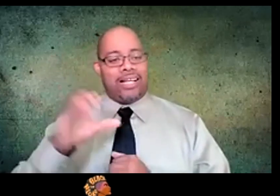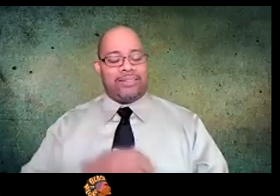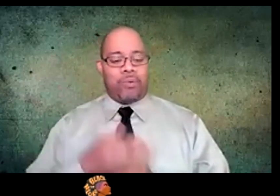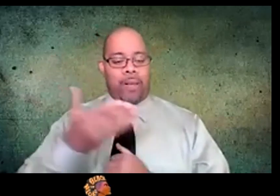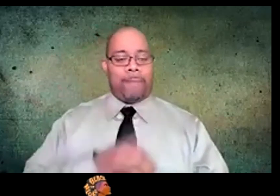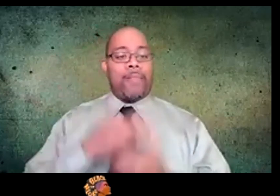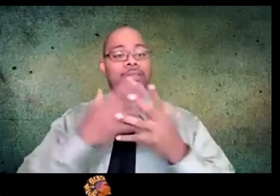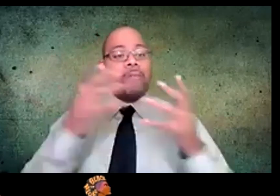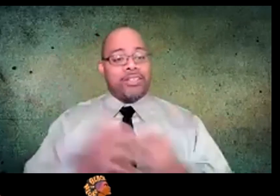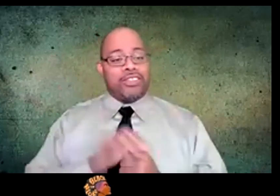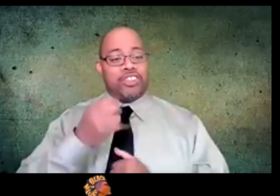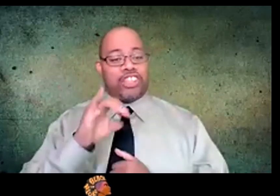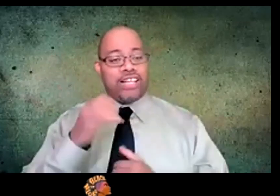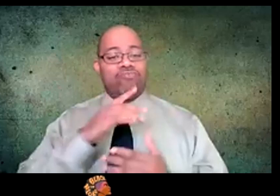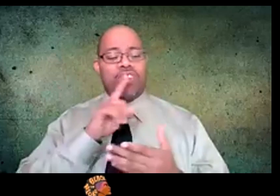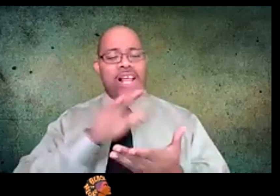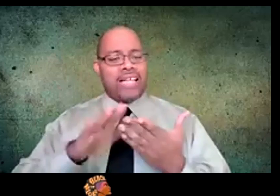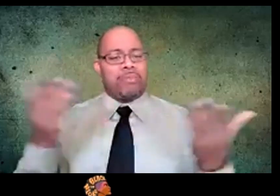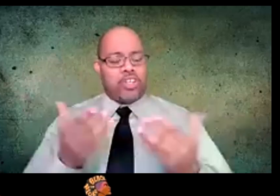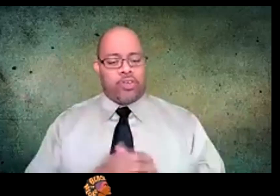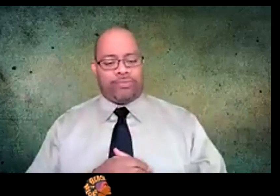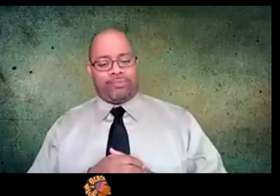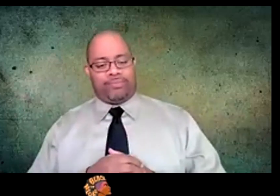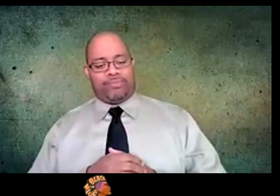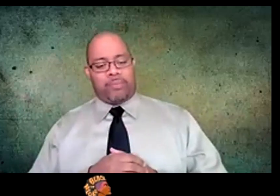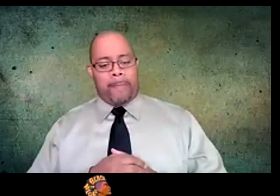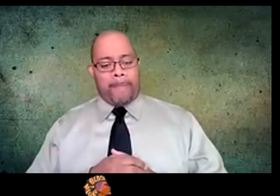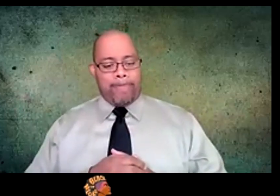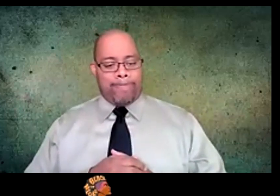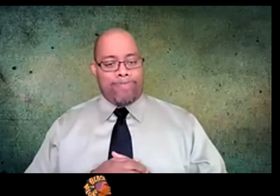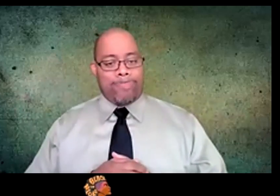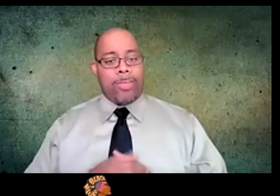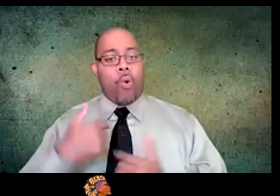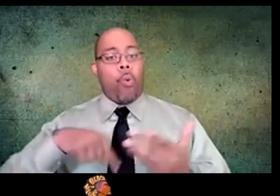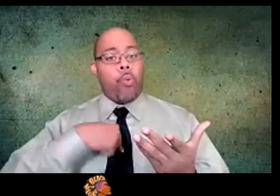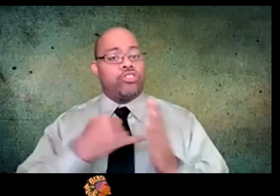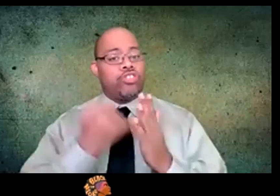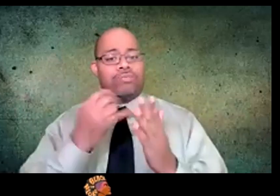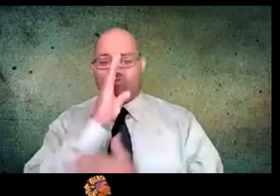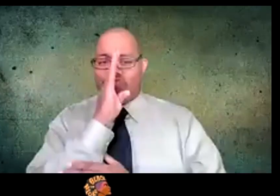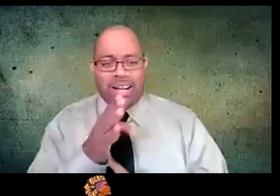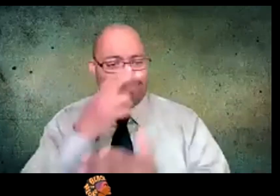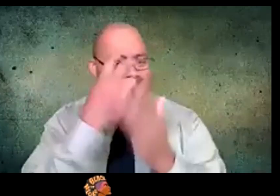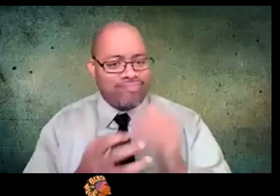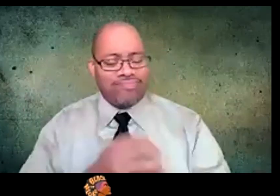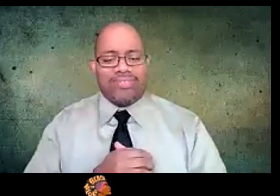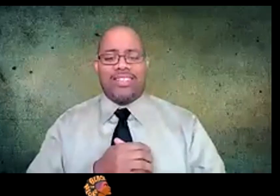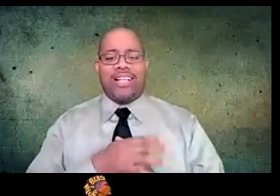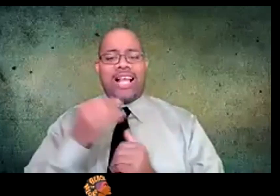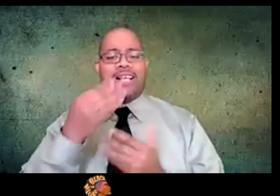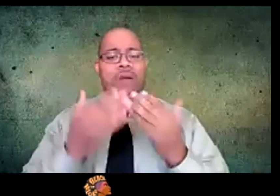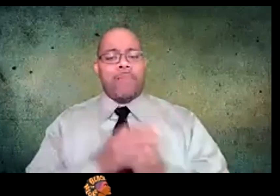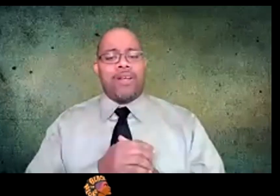Thanks so much, Shane. It's a real pleasure to be here. Great. So we're really going to just get straight into it. And probably